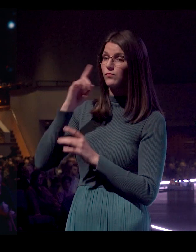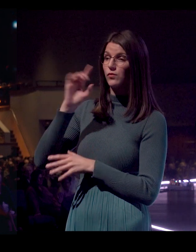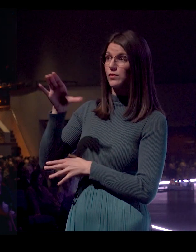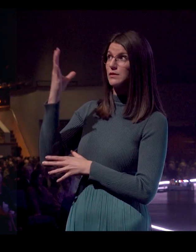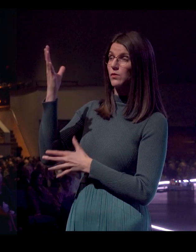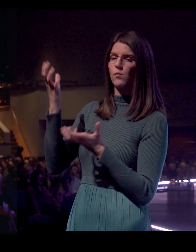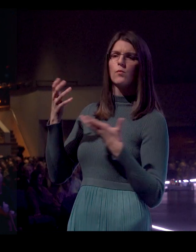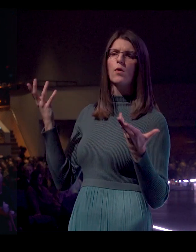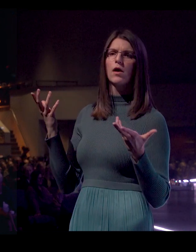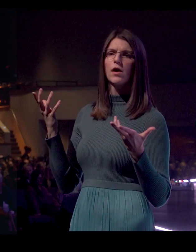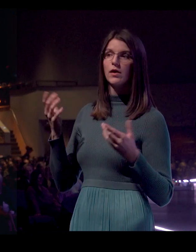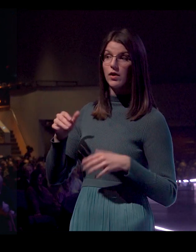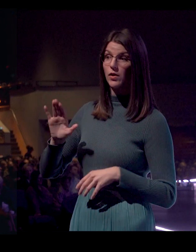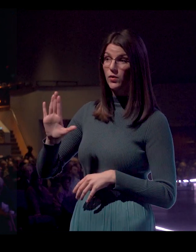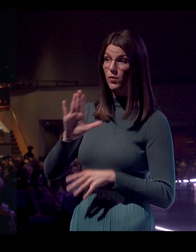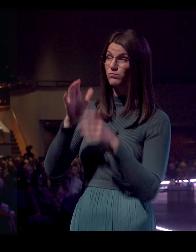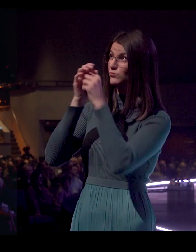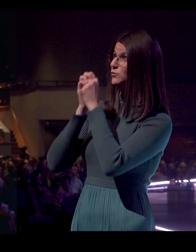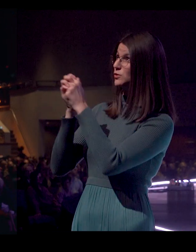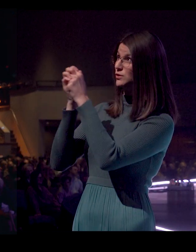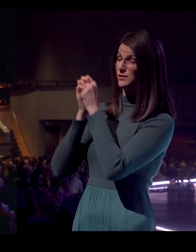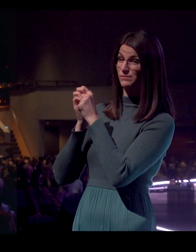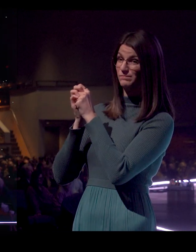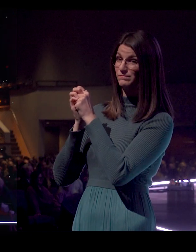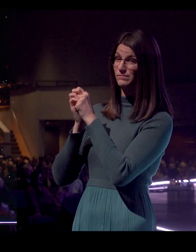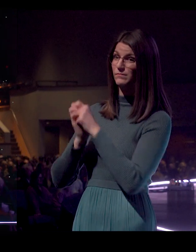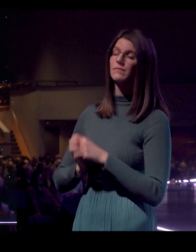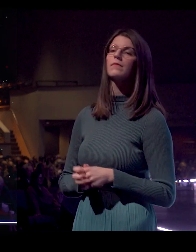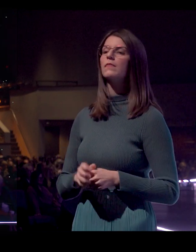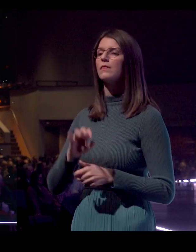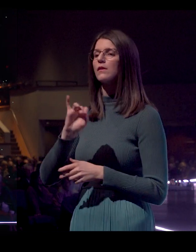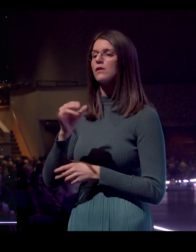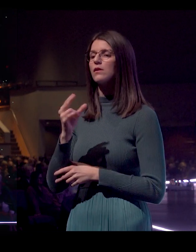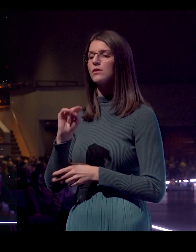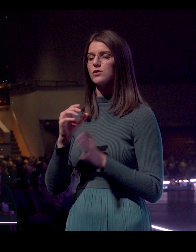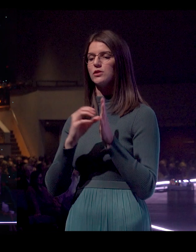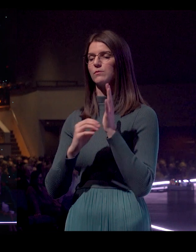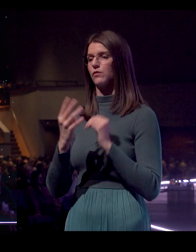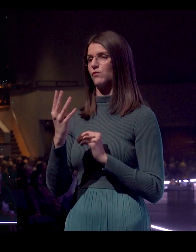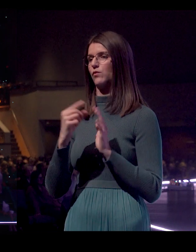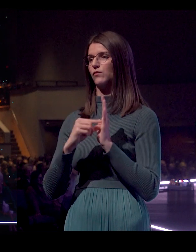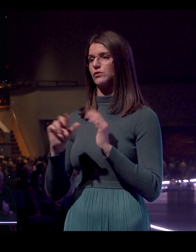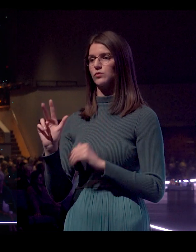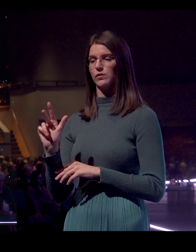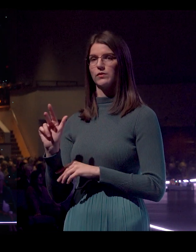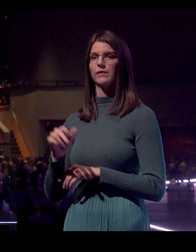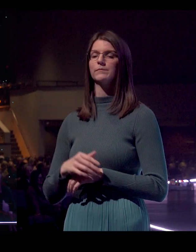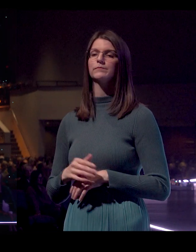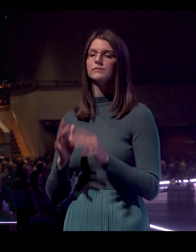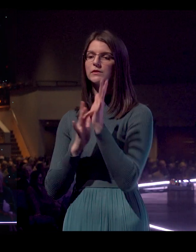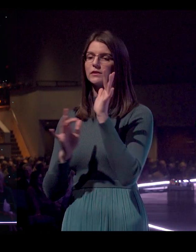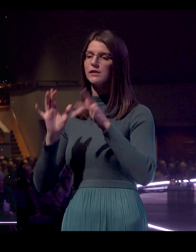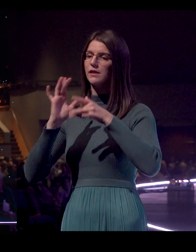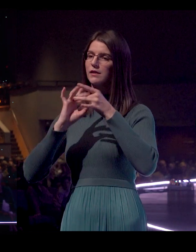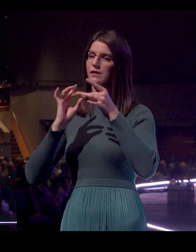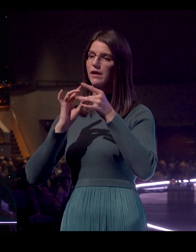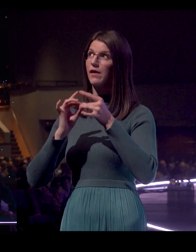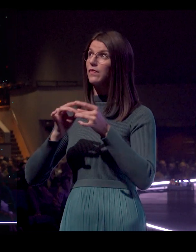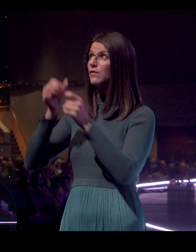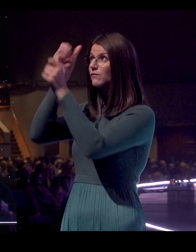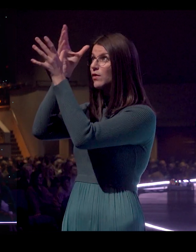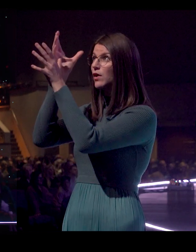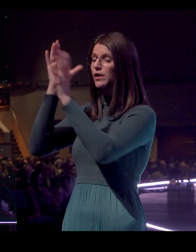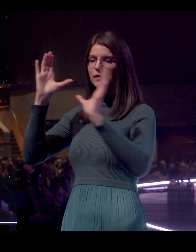John chapter 4, verse 23 puts it this way. Jesus says, the Father is seeking such people to worship